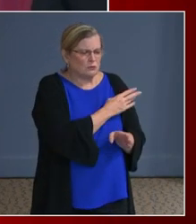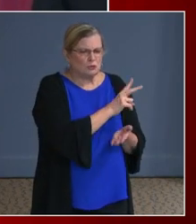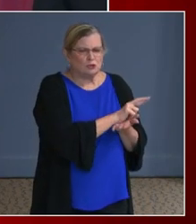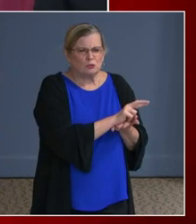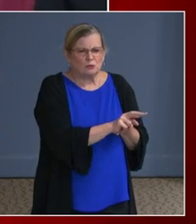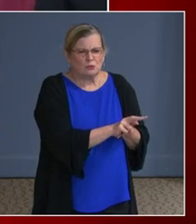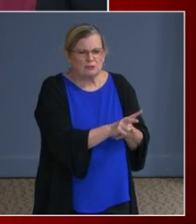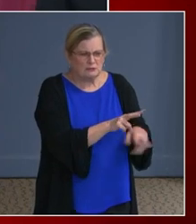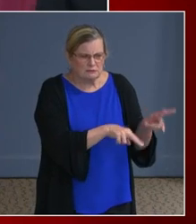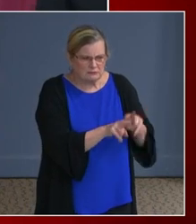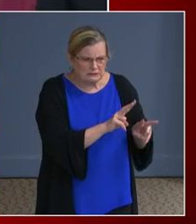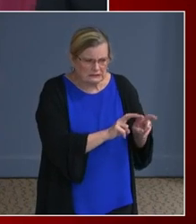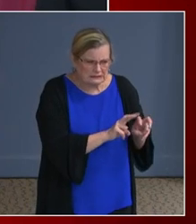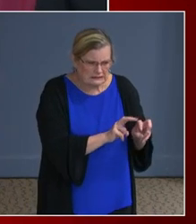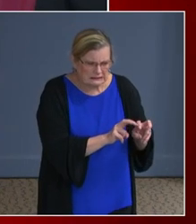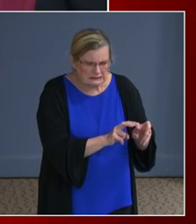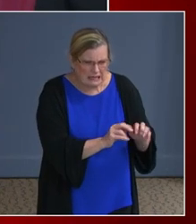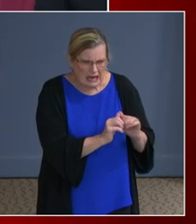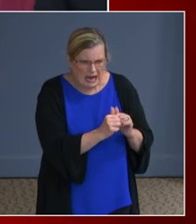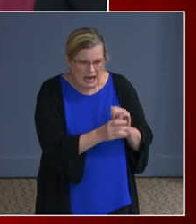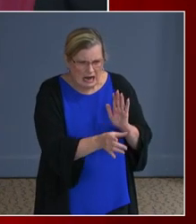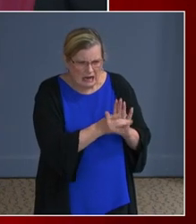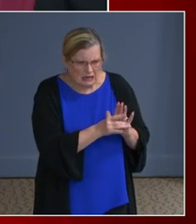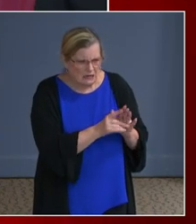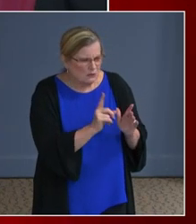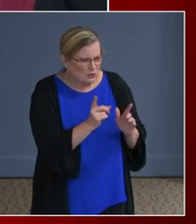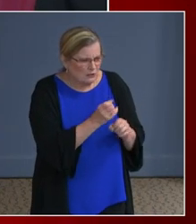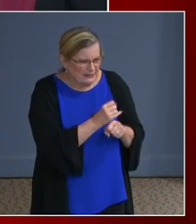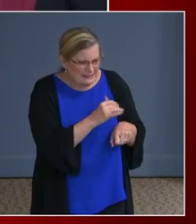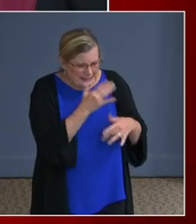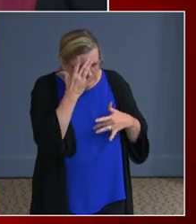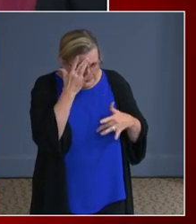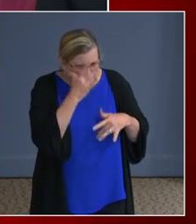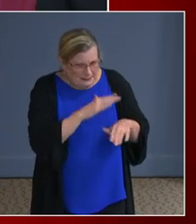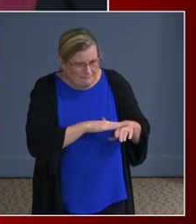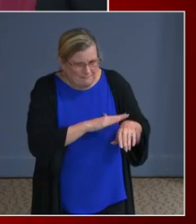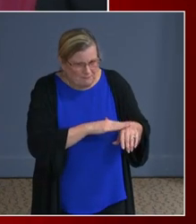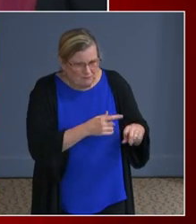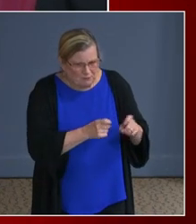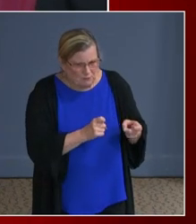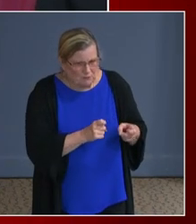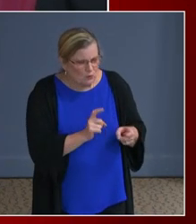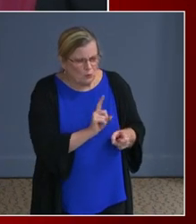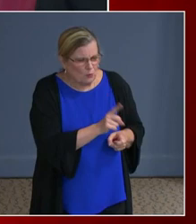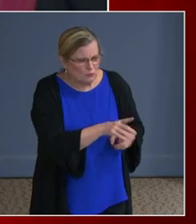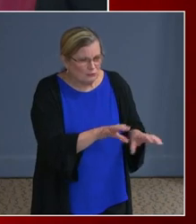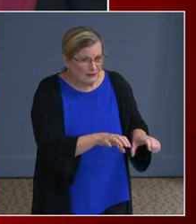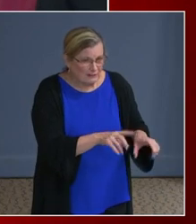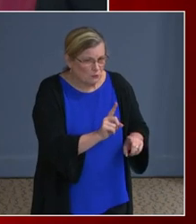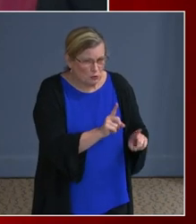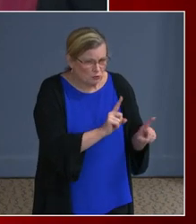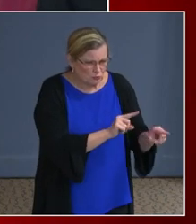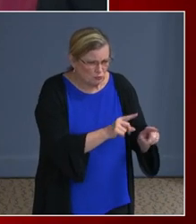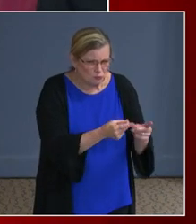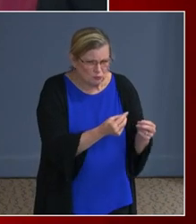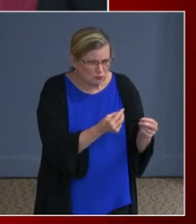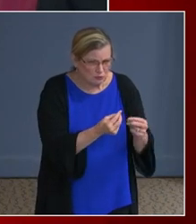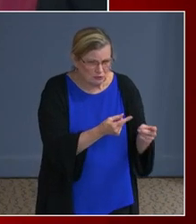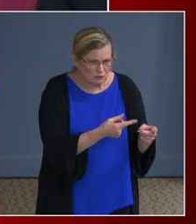symptoms? And then we look at what were your active activities when you were infectious. And so there's two different